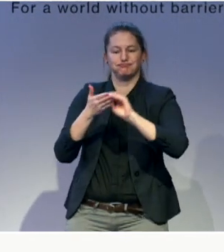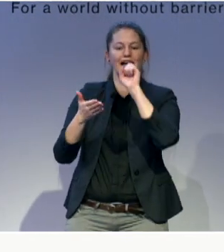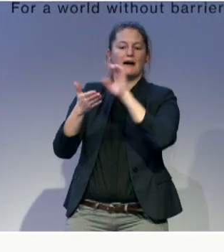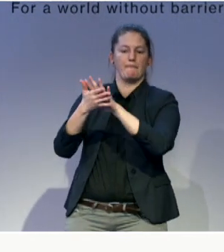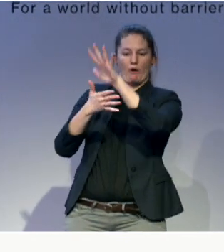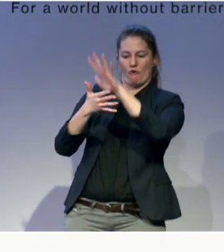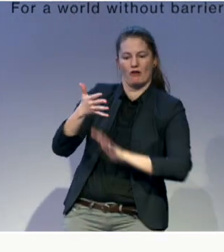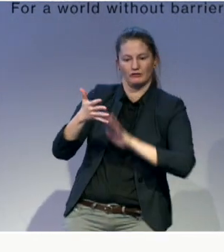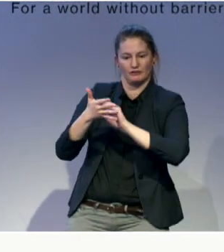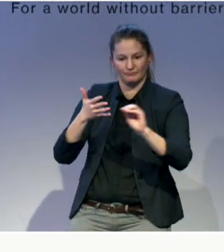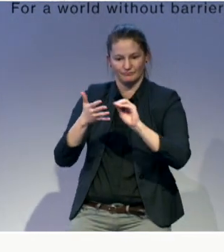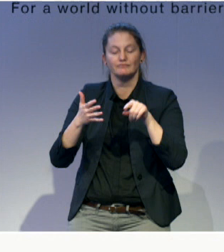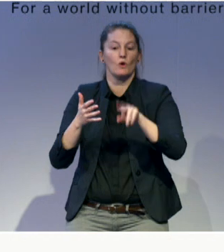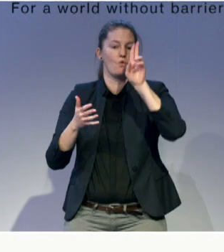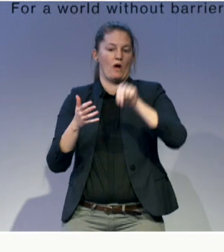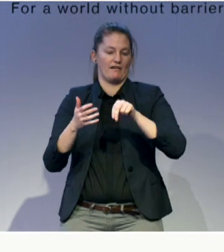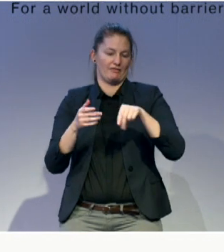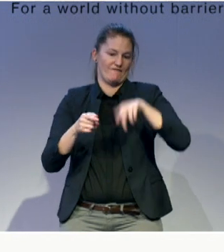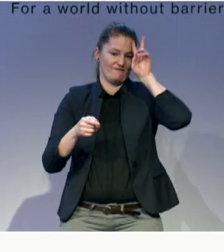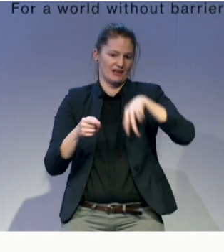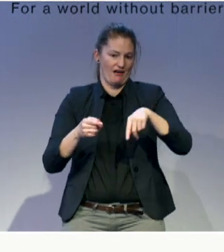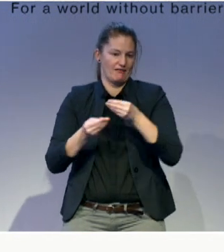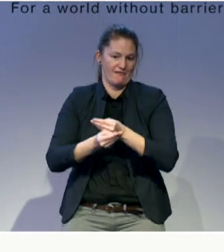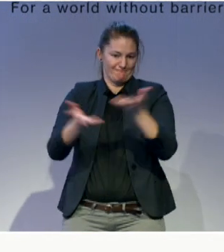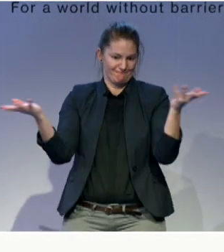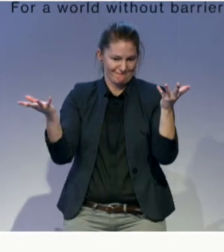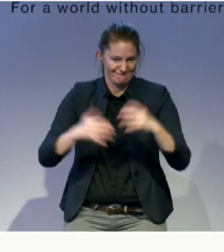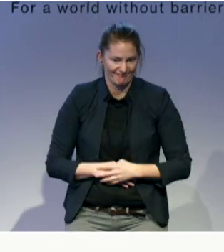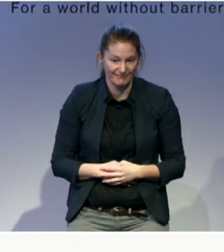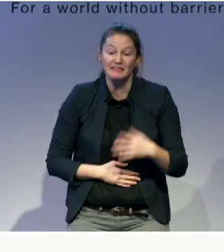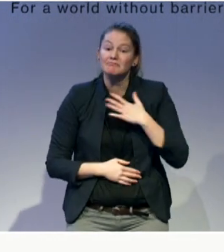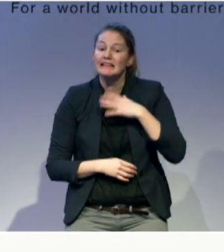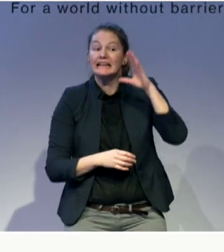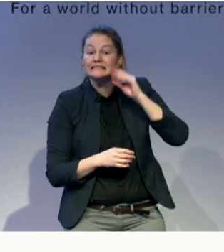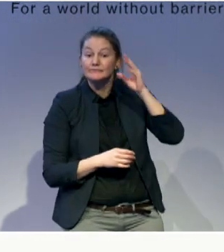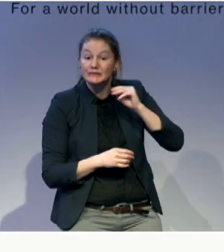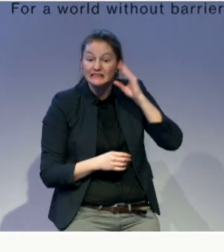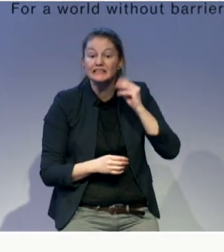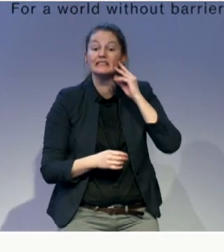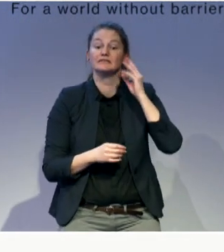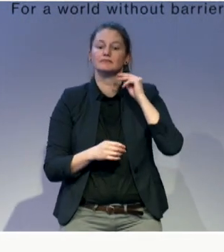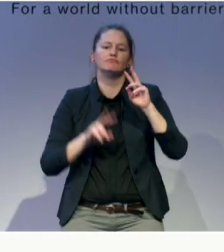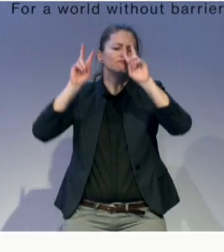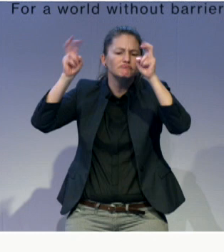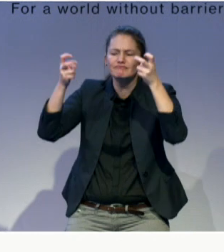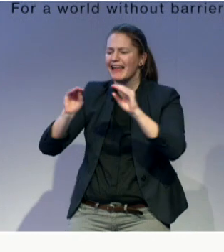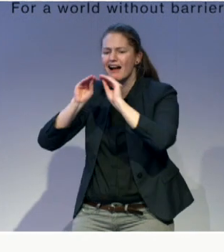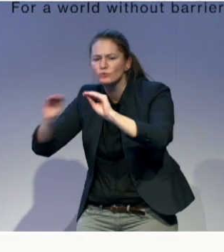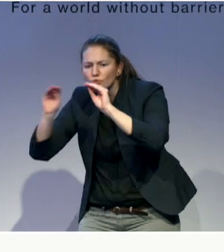and sharing the learnings with educational institutions globally. And there